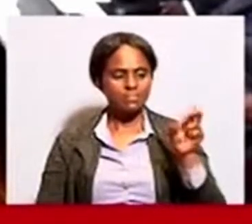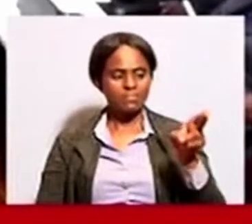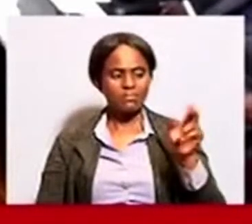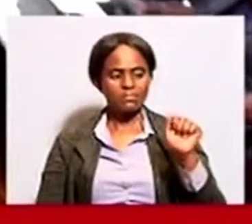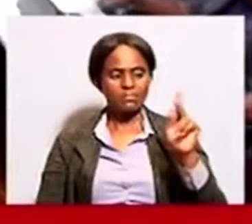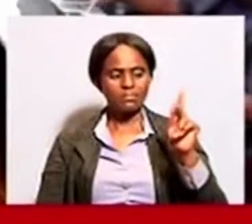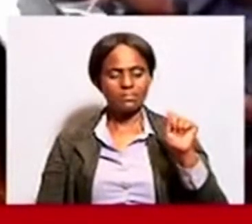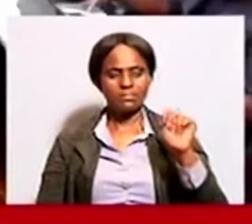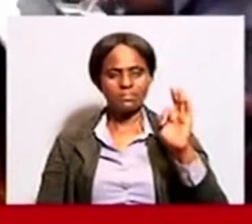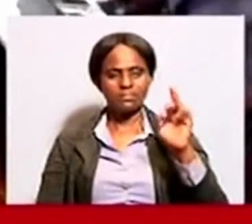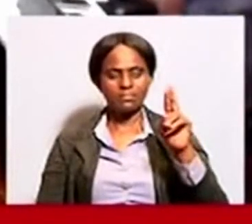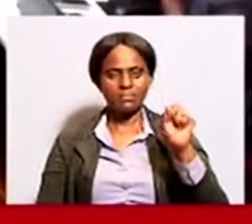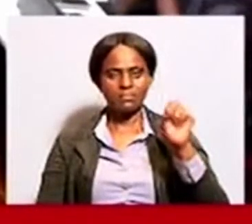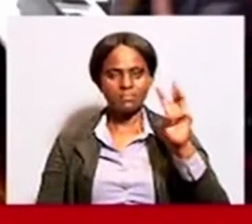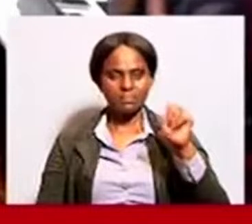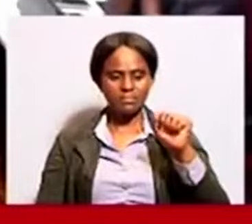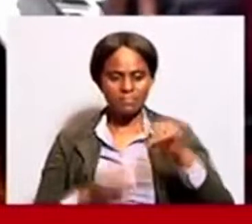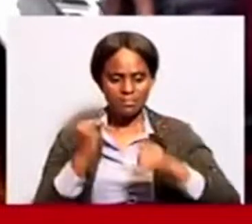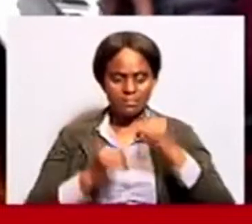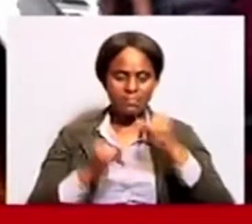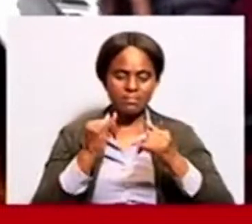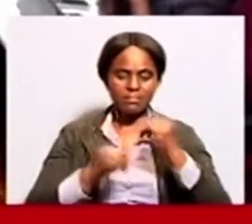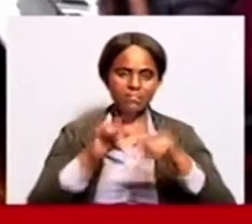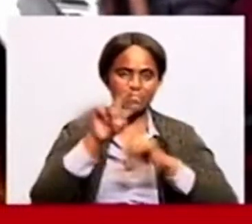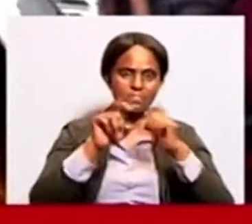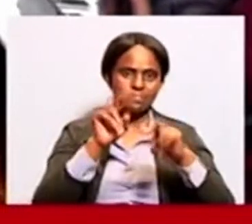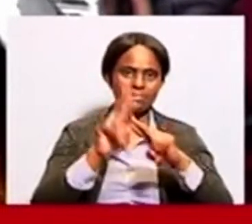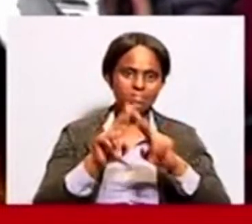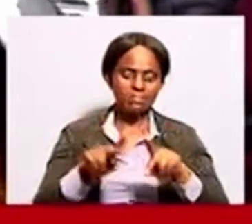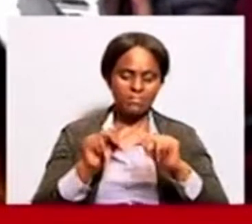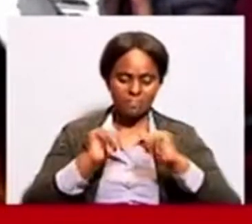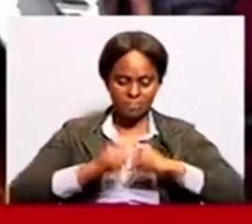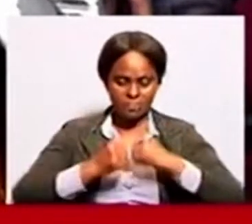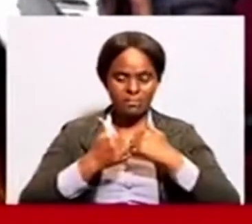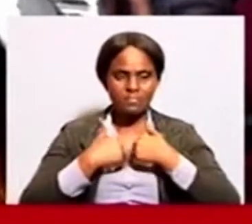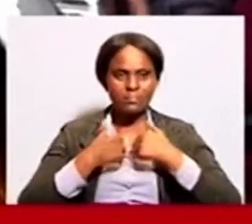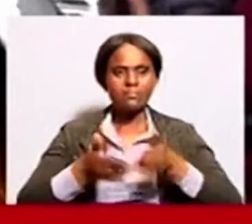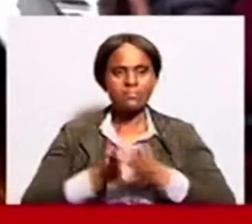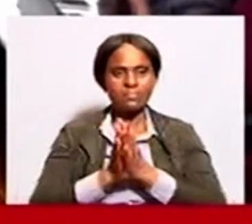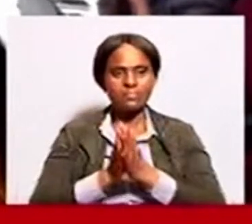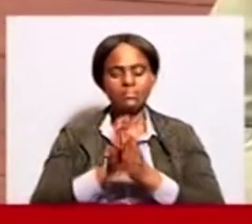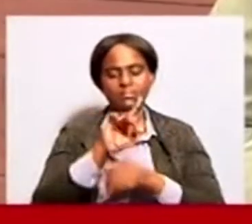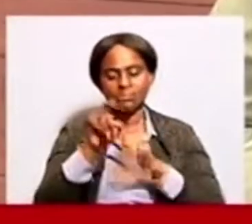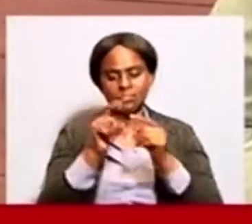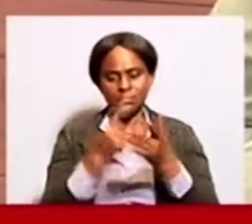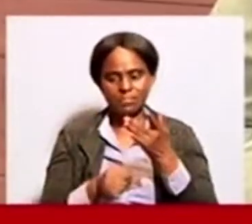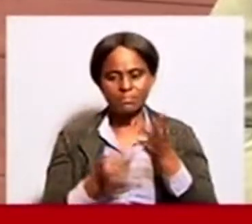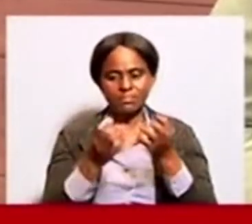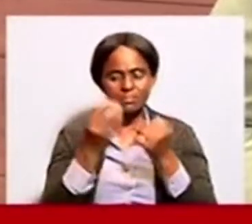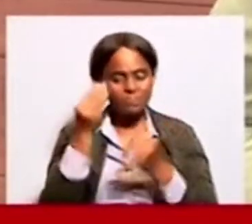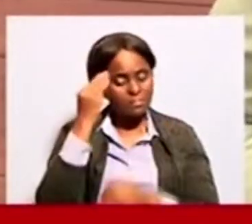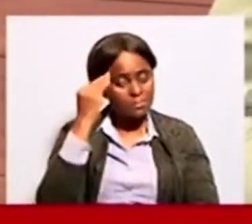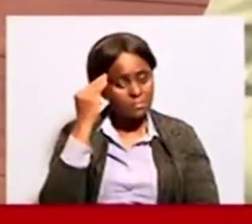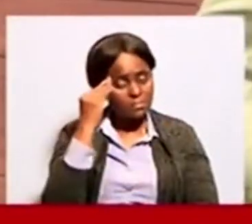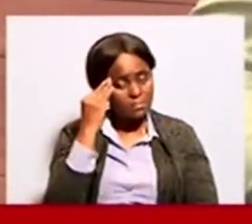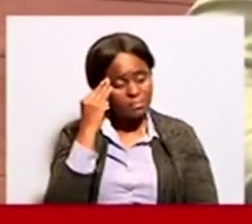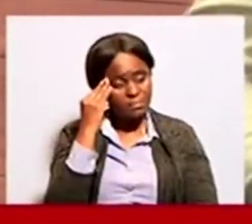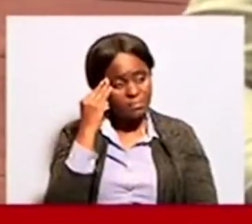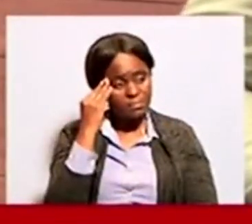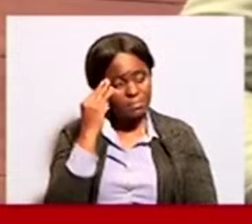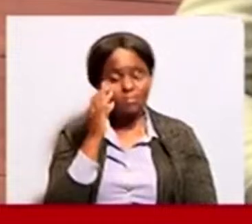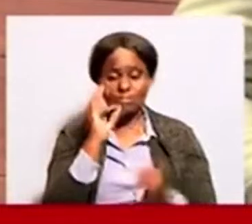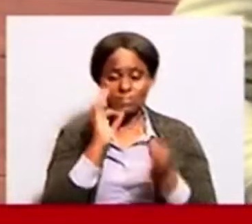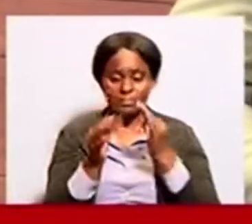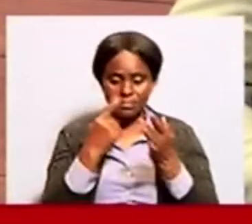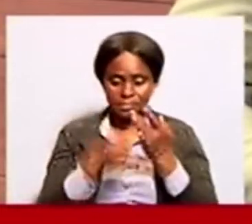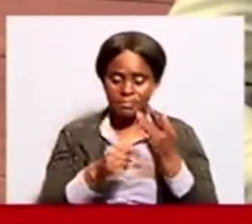Yes, my last question, Chair, is that we ask these questions wanting to know if